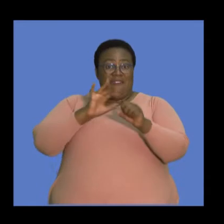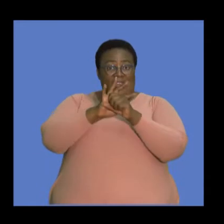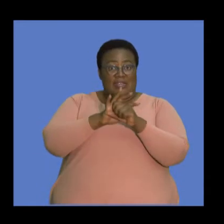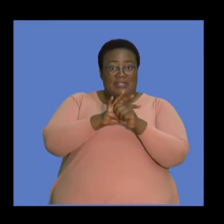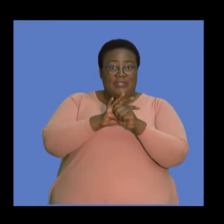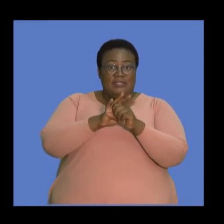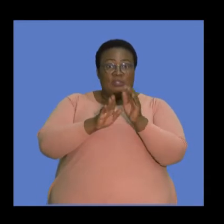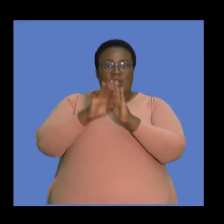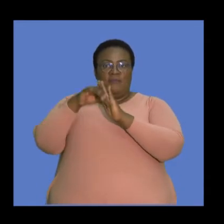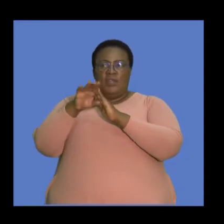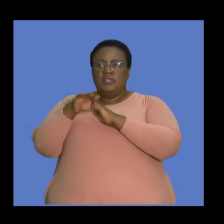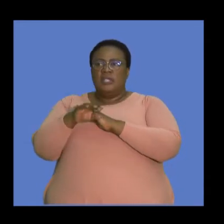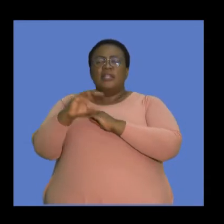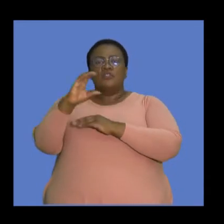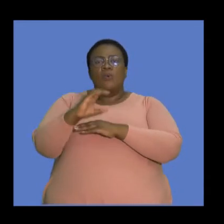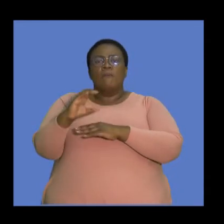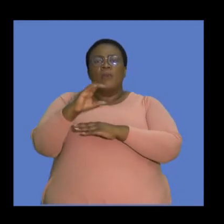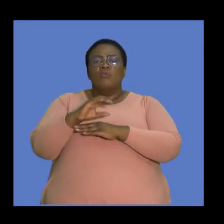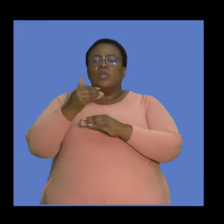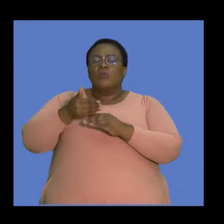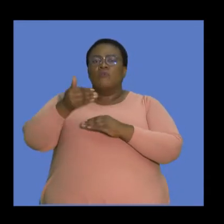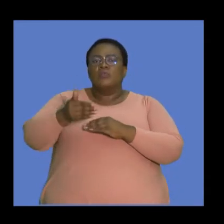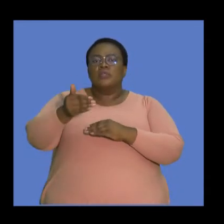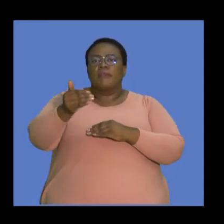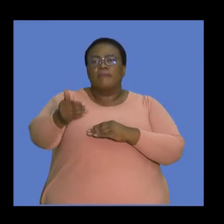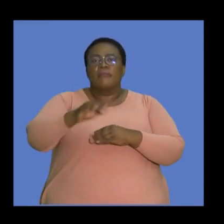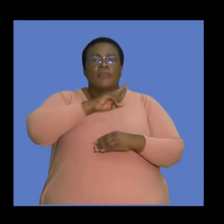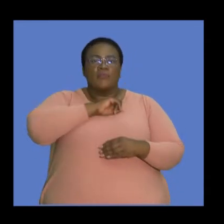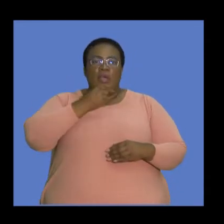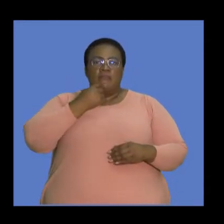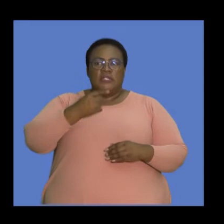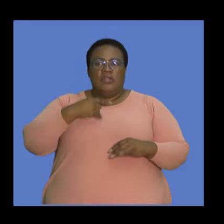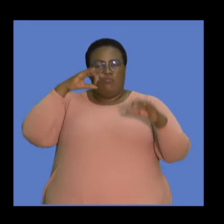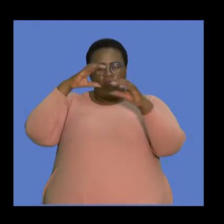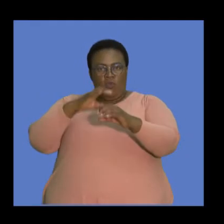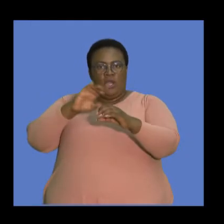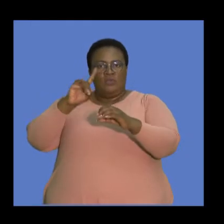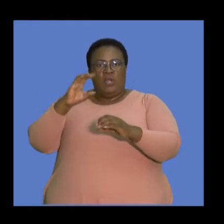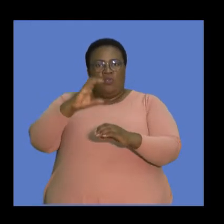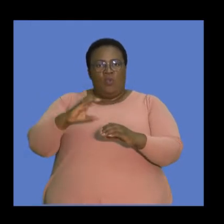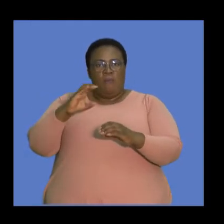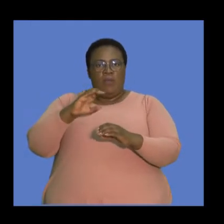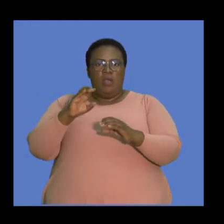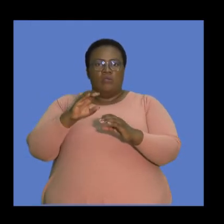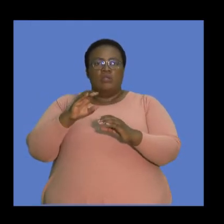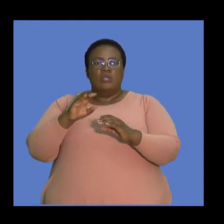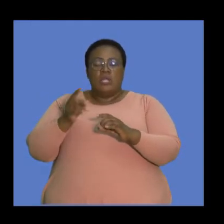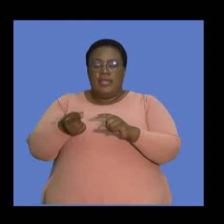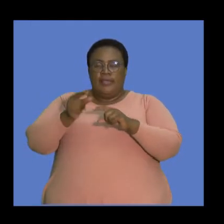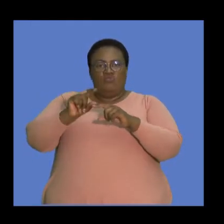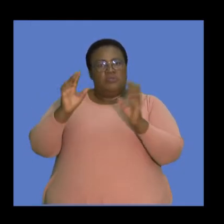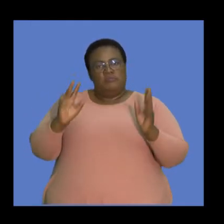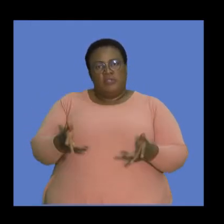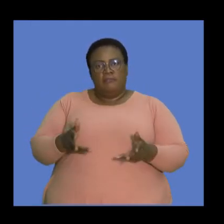compounded over time. So that's why I said we are mainly focusing on compound interest. Then